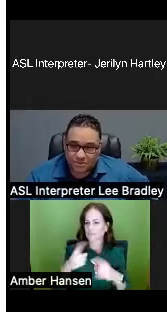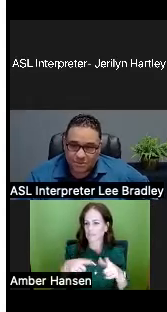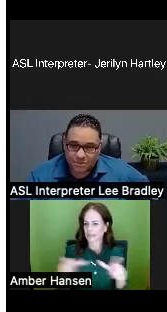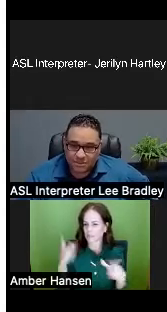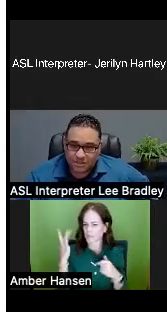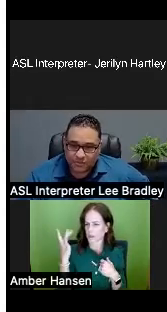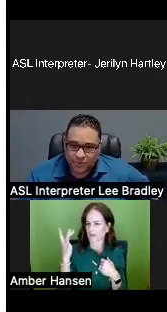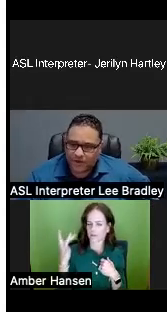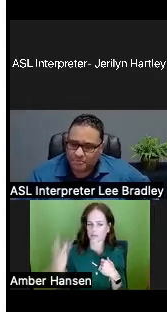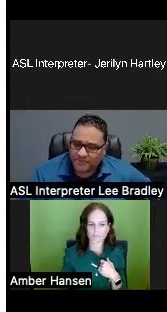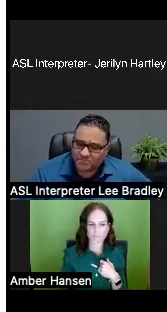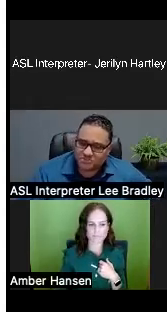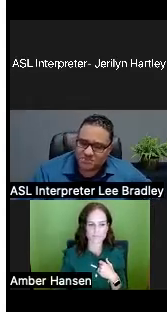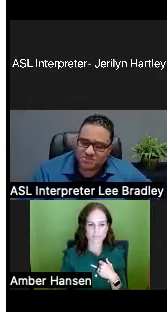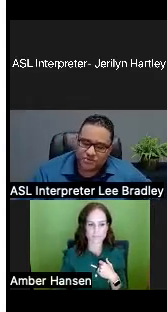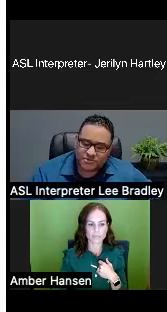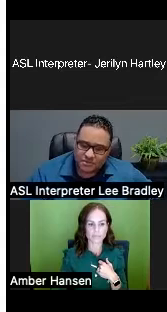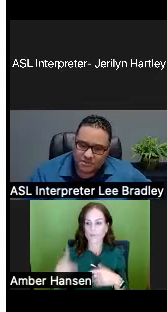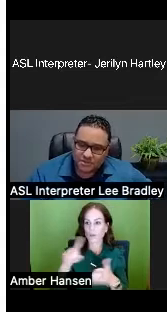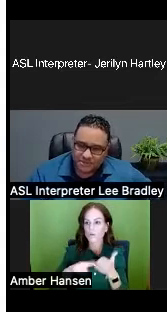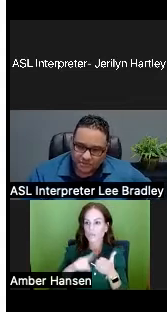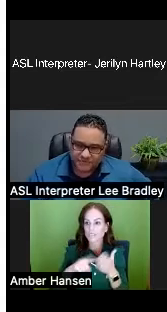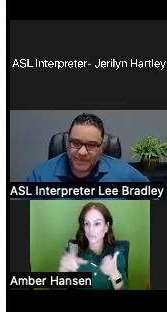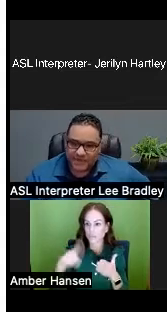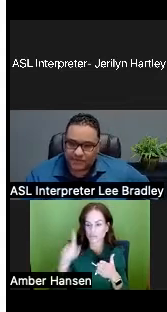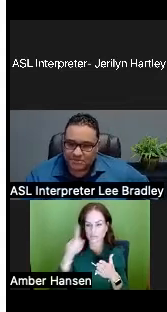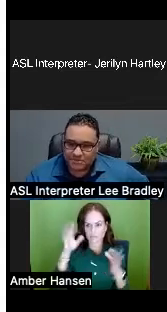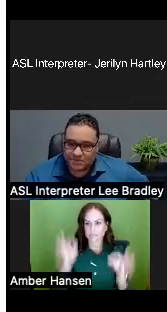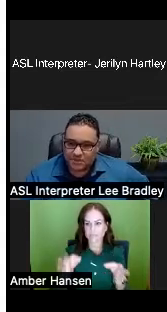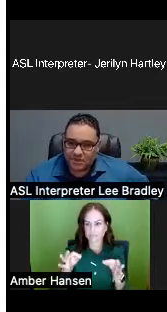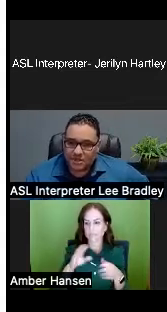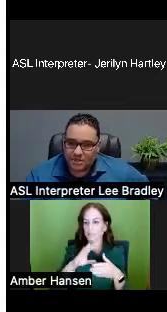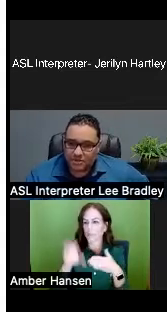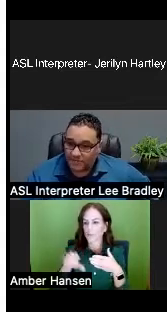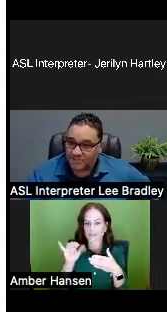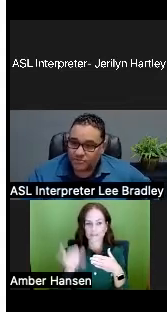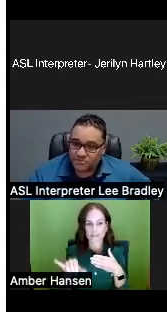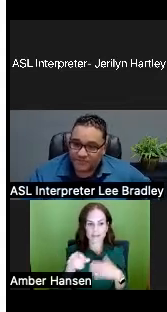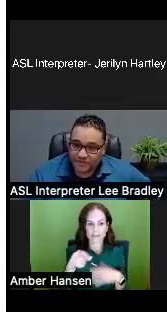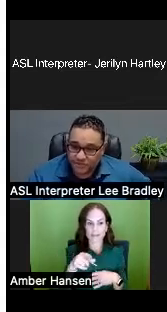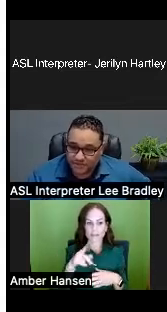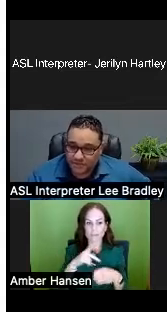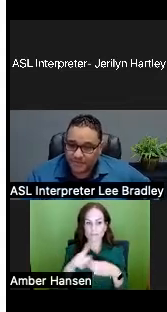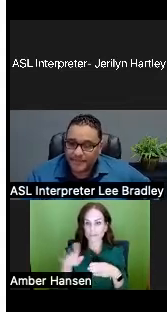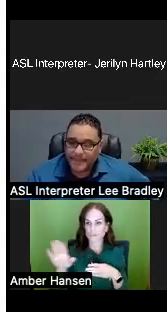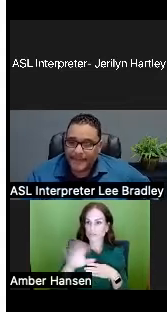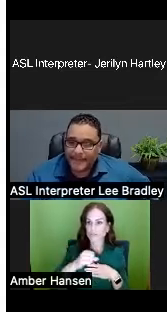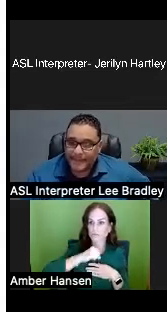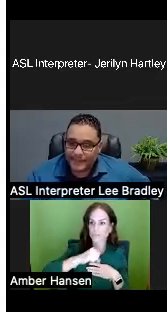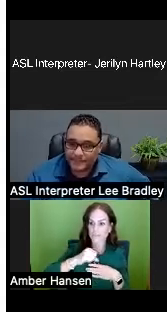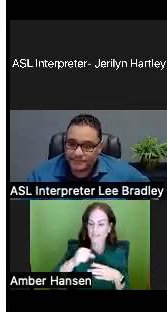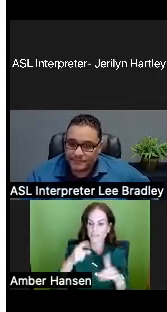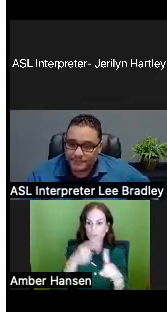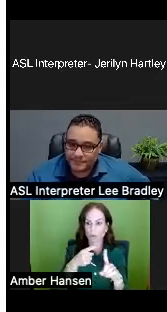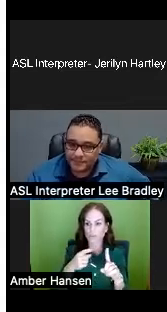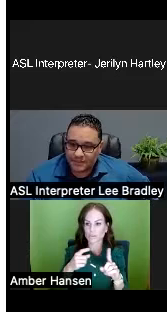approach. Why do professionals discourage the use of sign language? Researchers have concluded